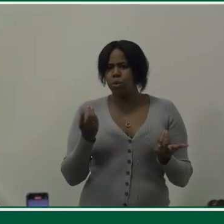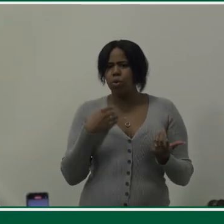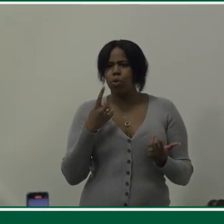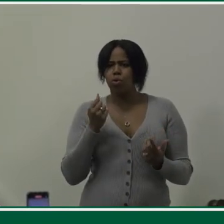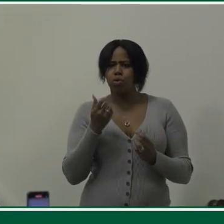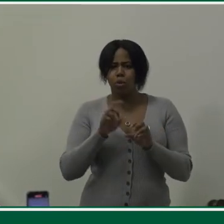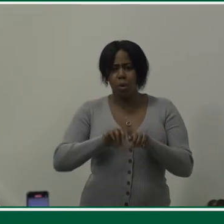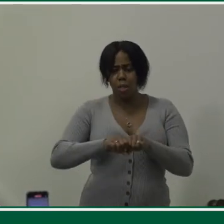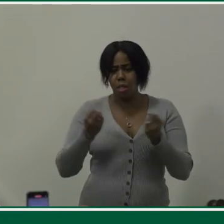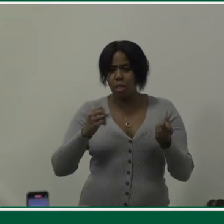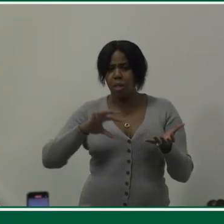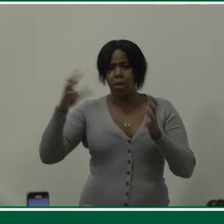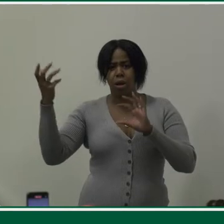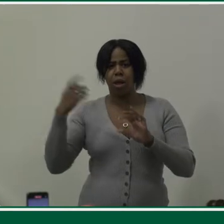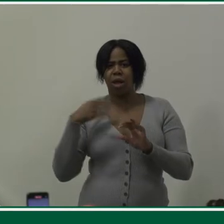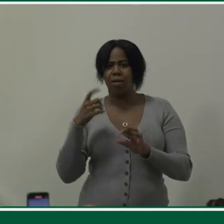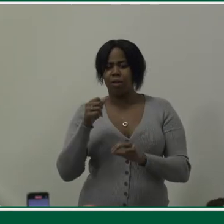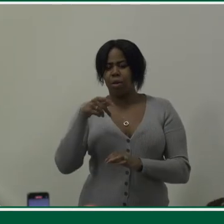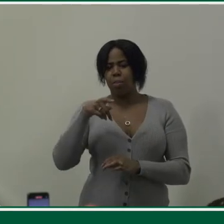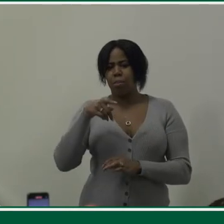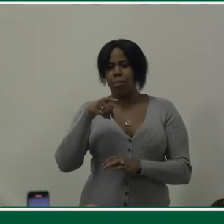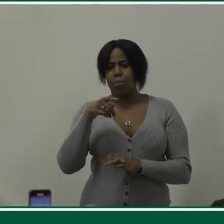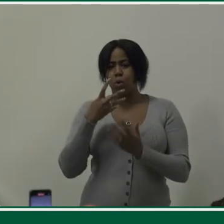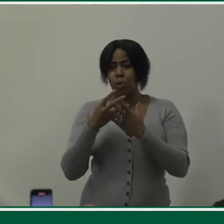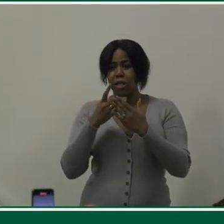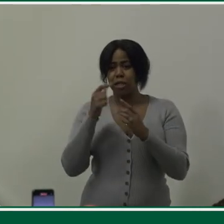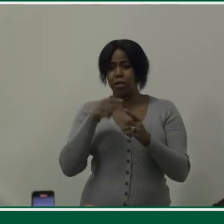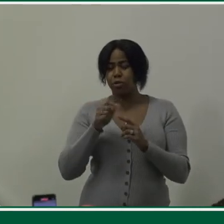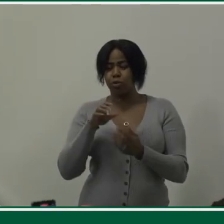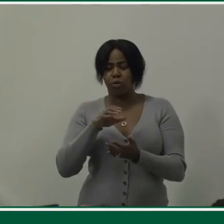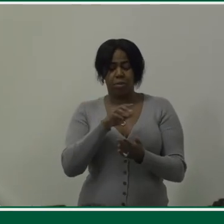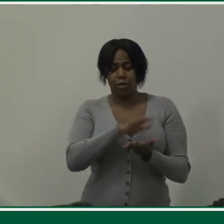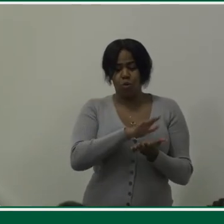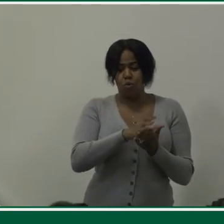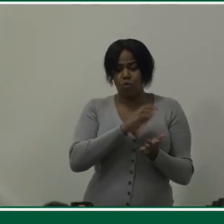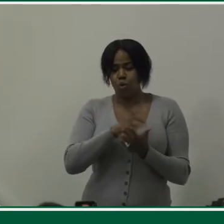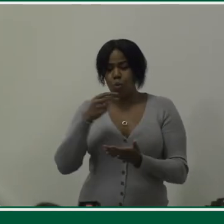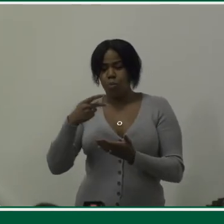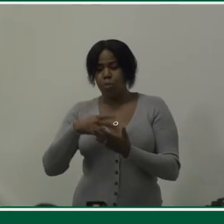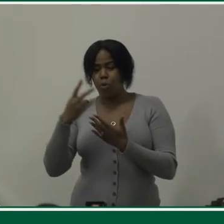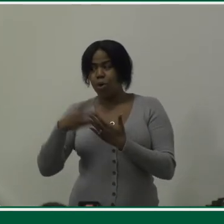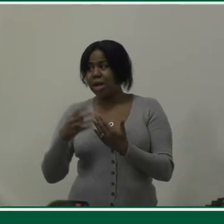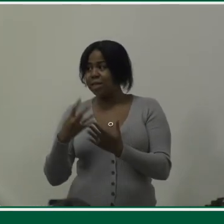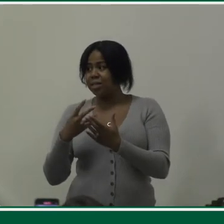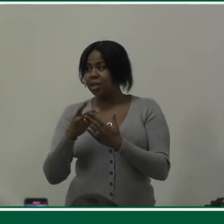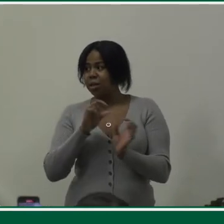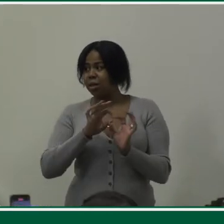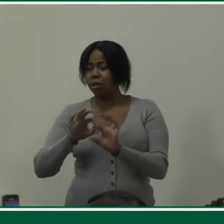prison pipeline, and graduate black scholars from college.